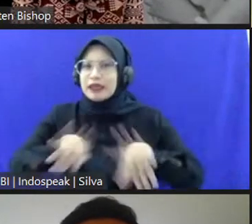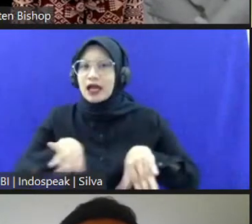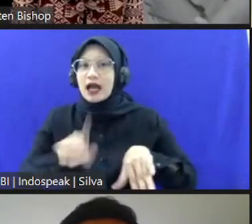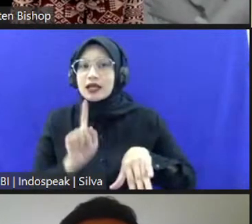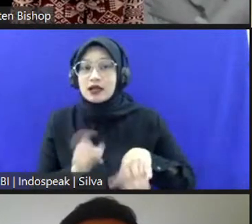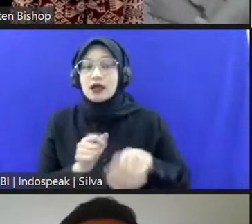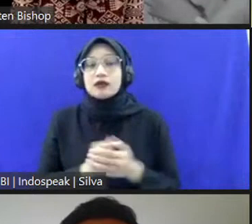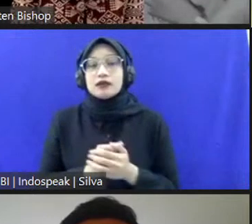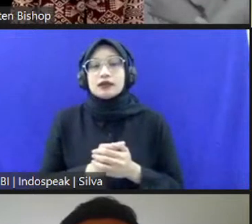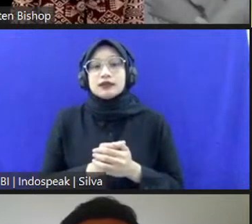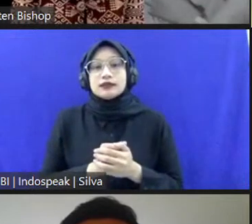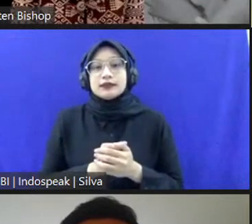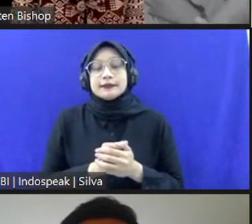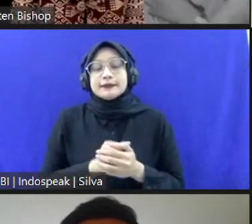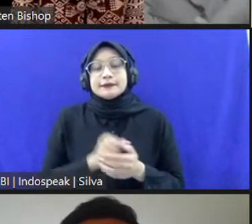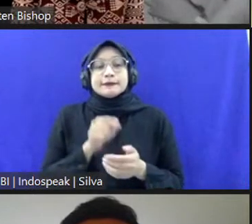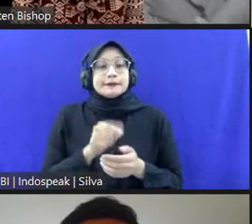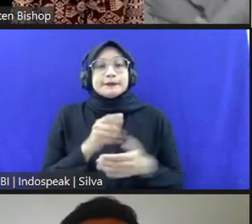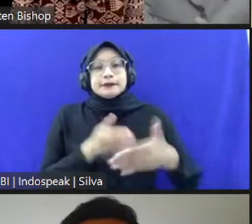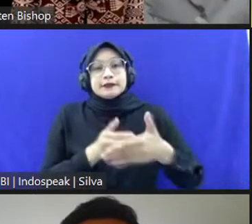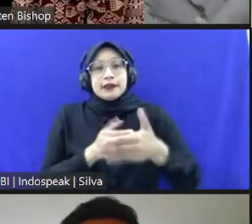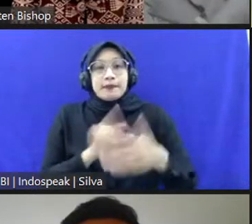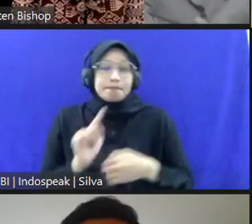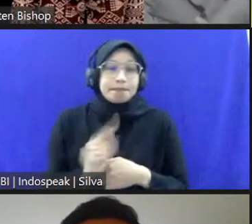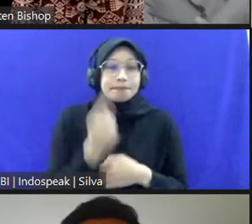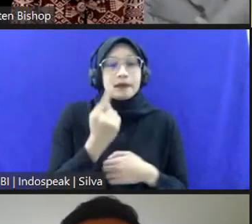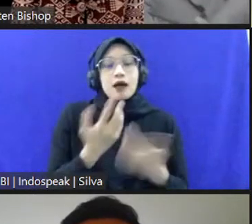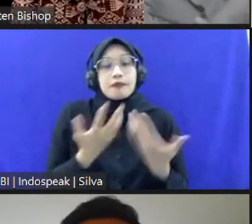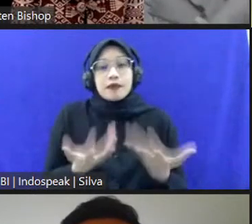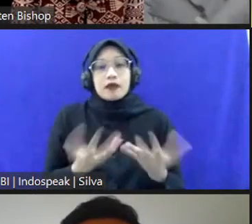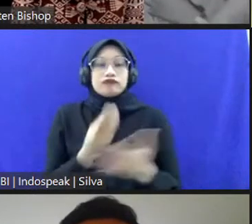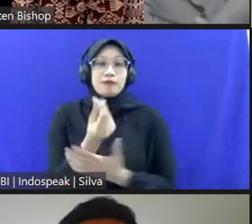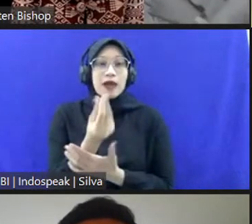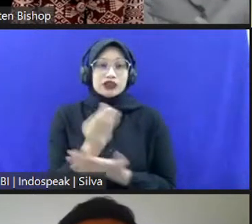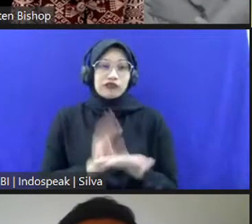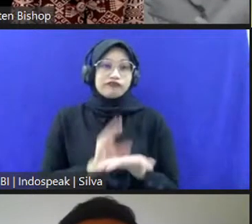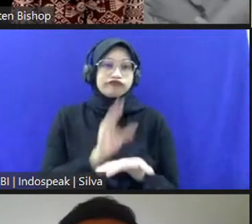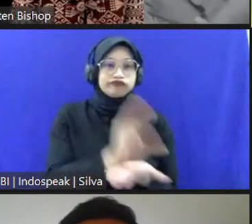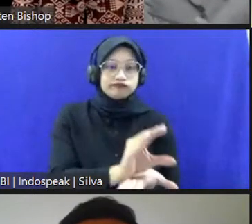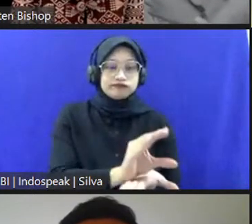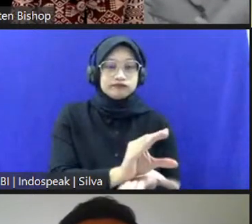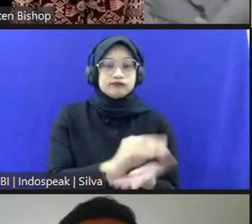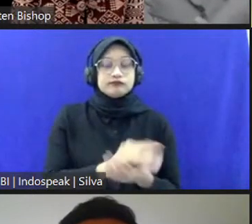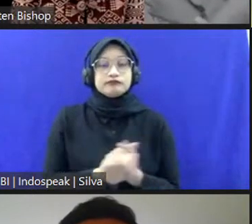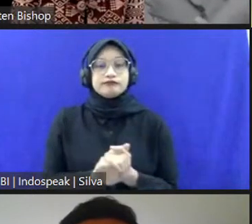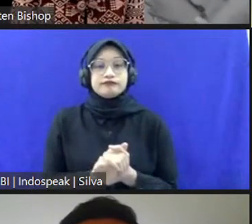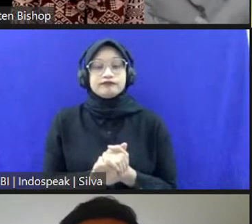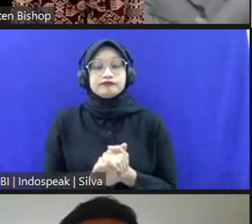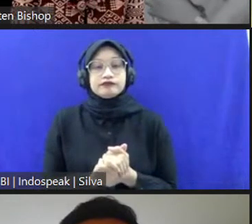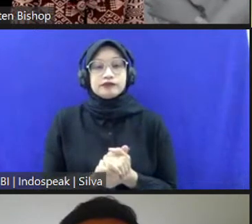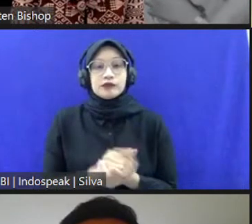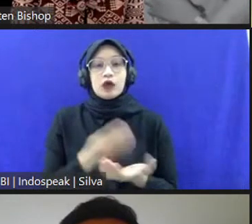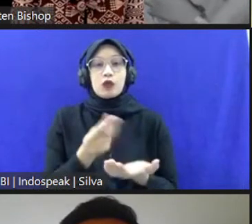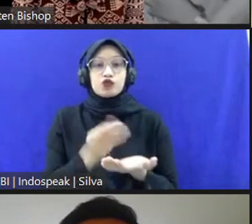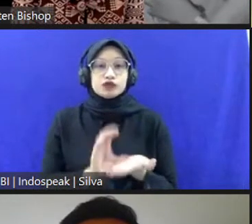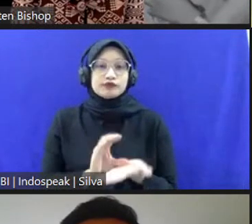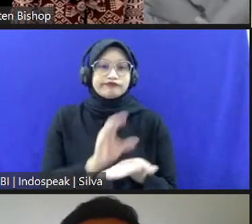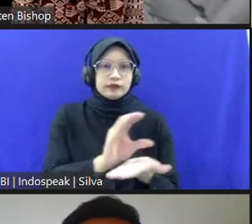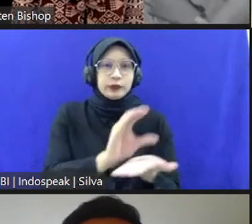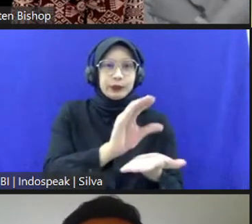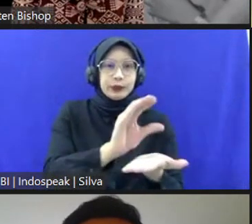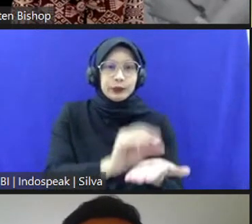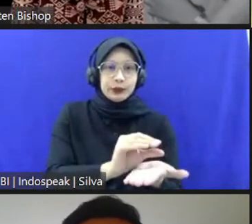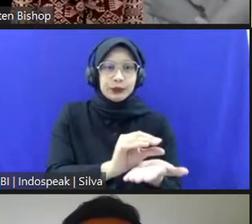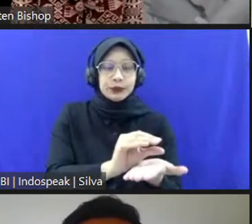mostly due to budget restriction that do not yet allow for puskesmas to be